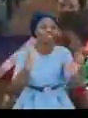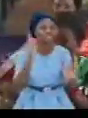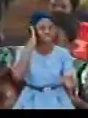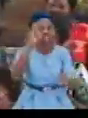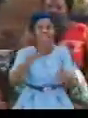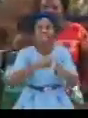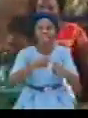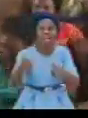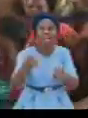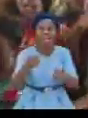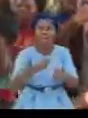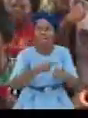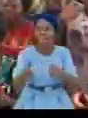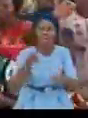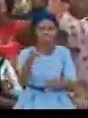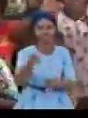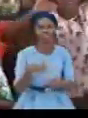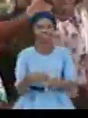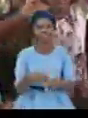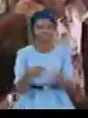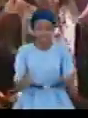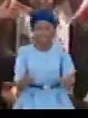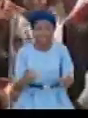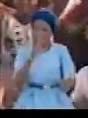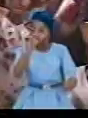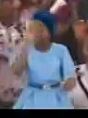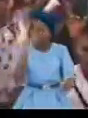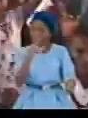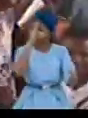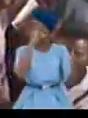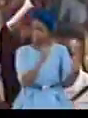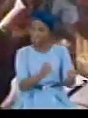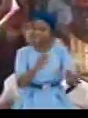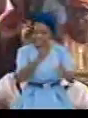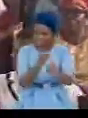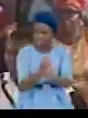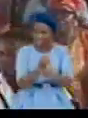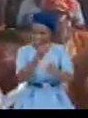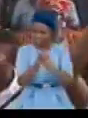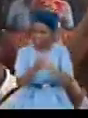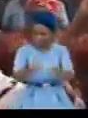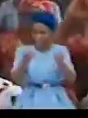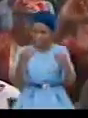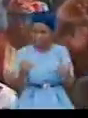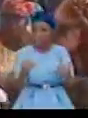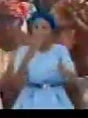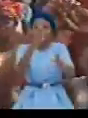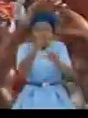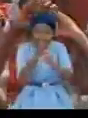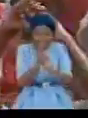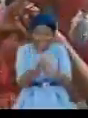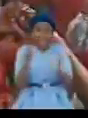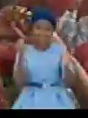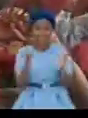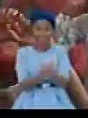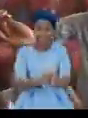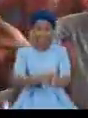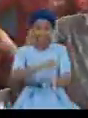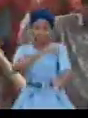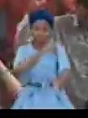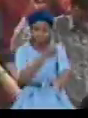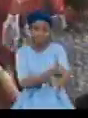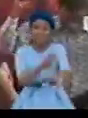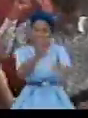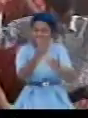Receive that power right now. Receive that power right now. Receive that triumph right now. Receive that authority right now. Say,